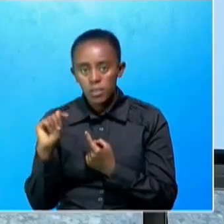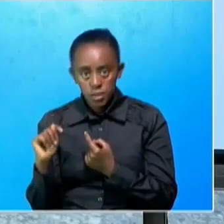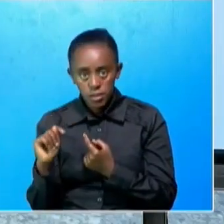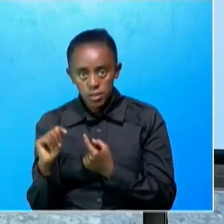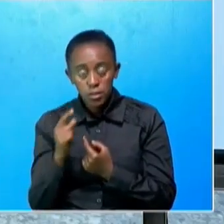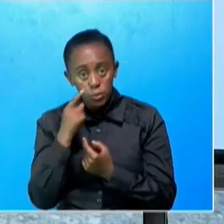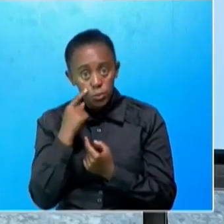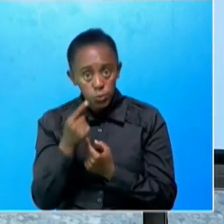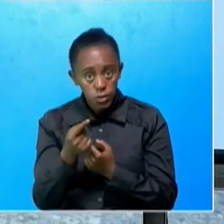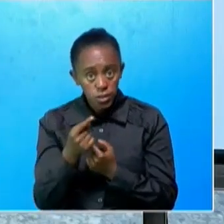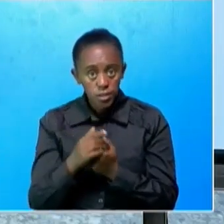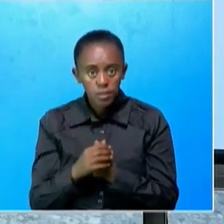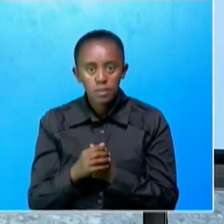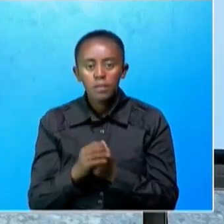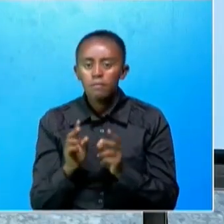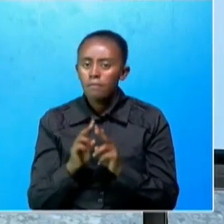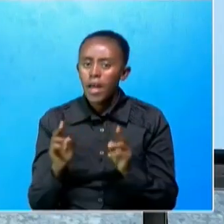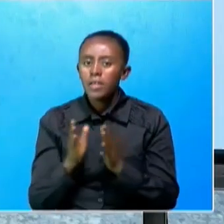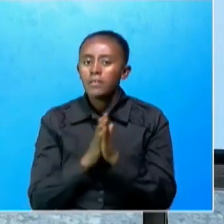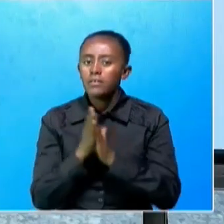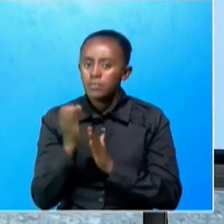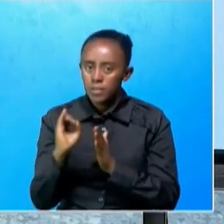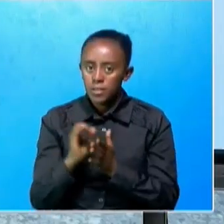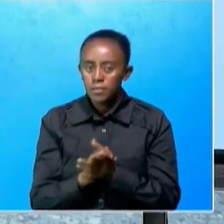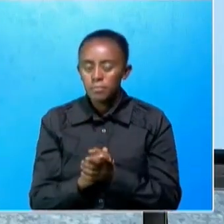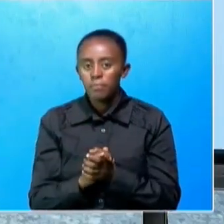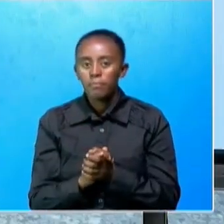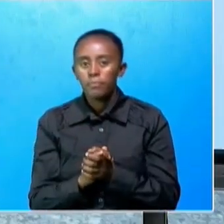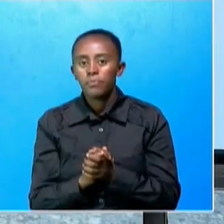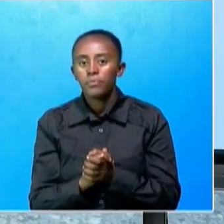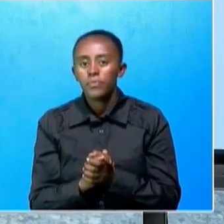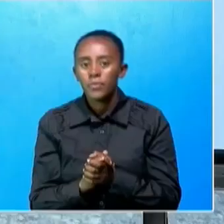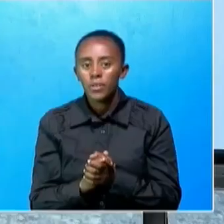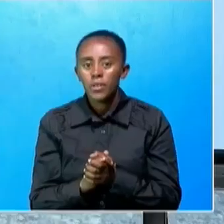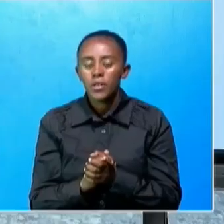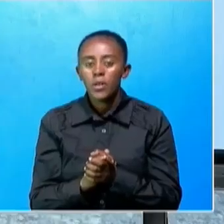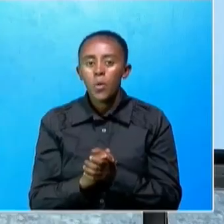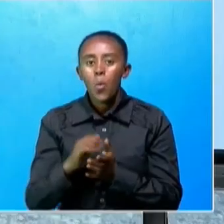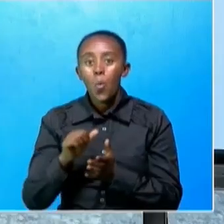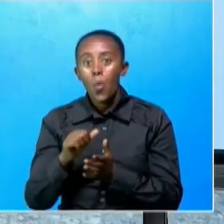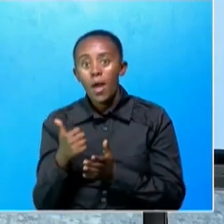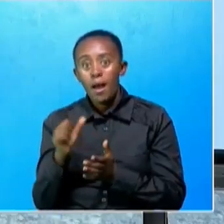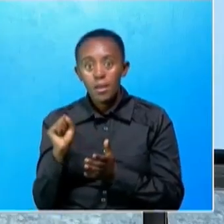You see? Very interesting. Let's go. Whereas,